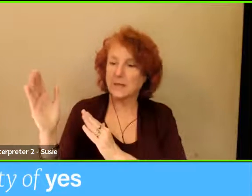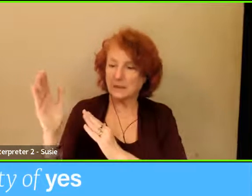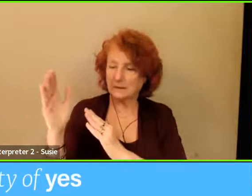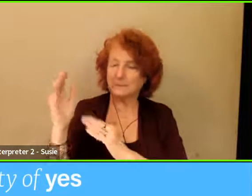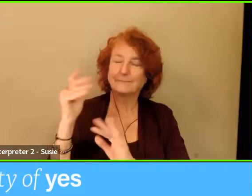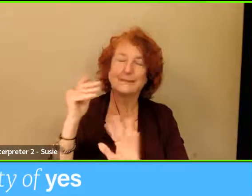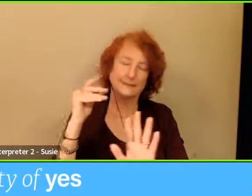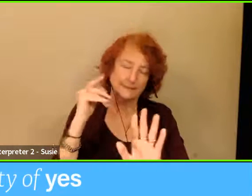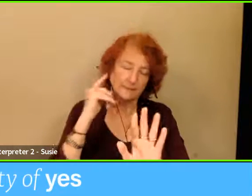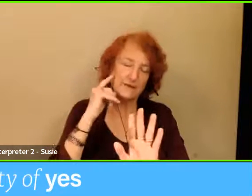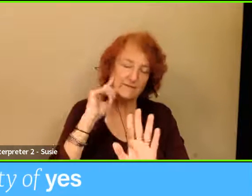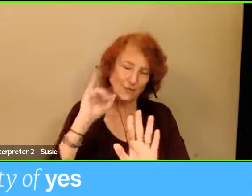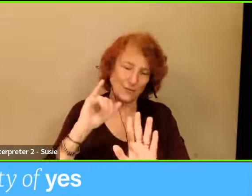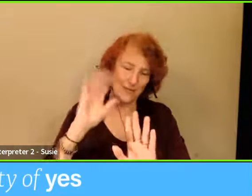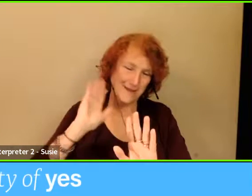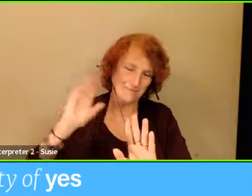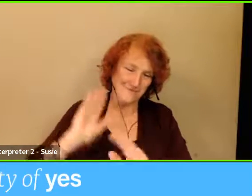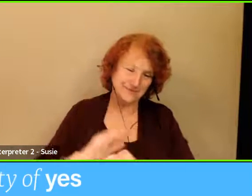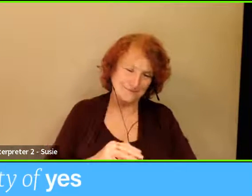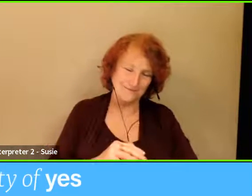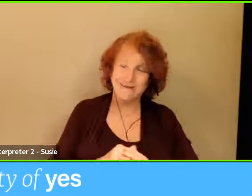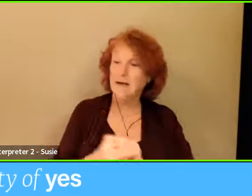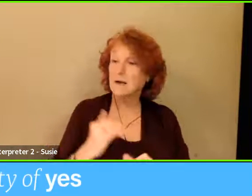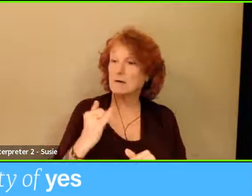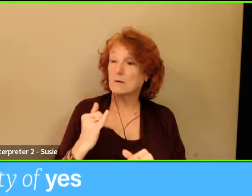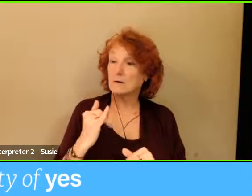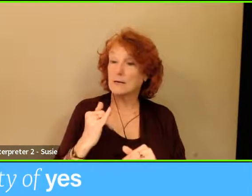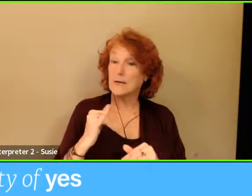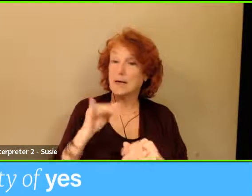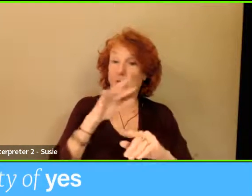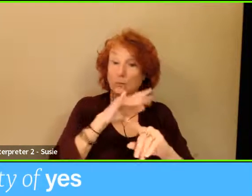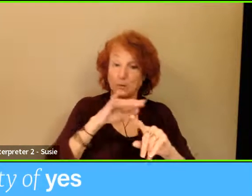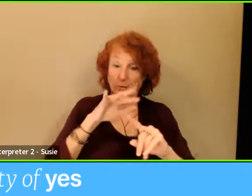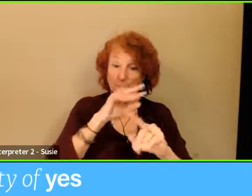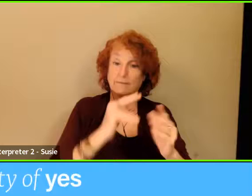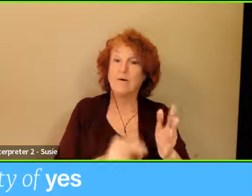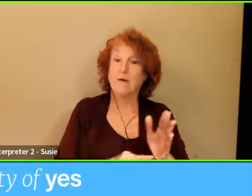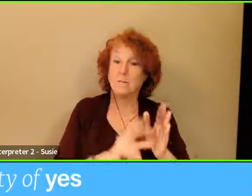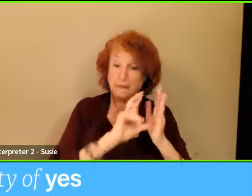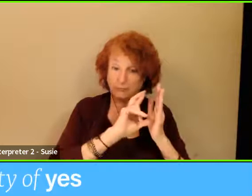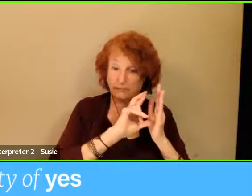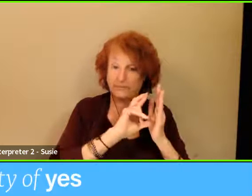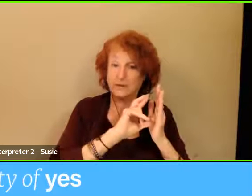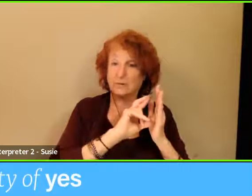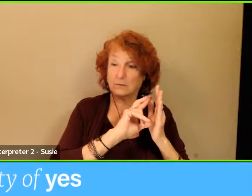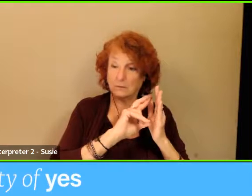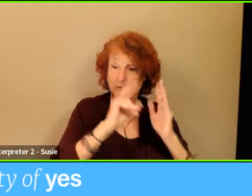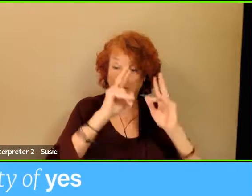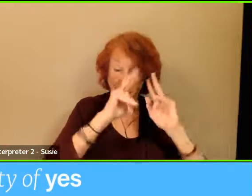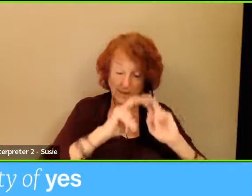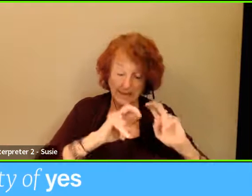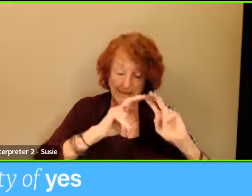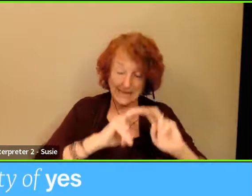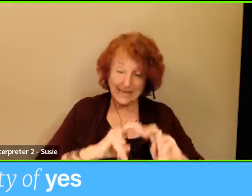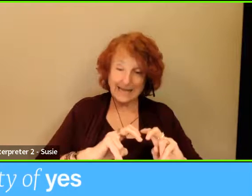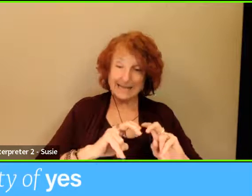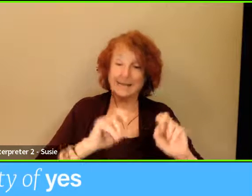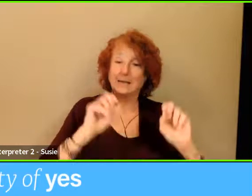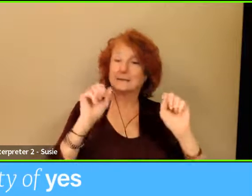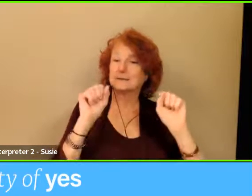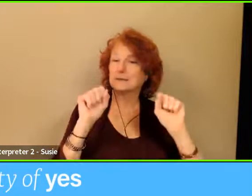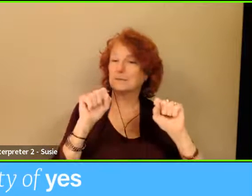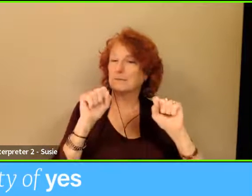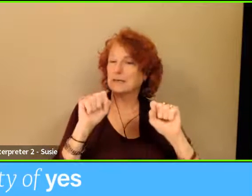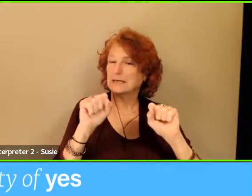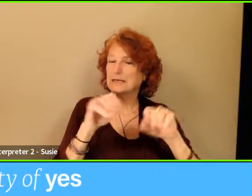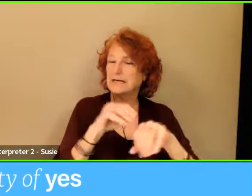comment. And we're in the midst of environmental review right now, where we're analyzing the potential